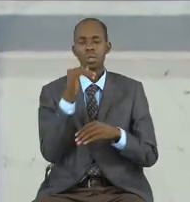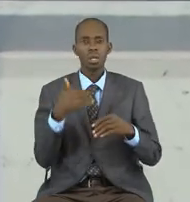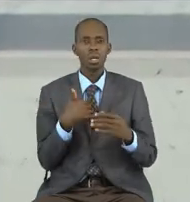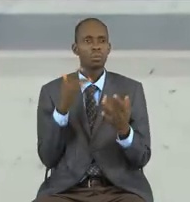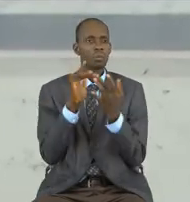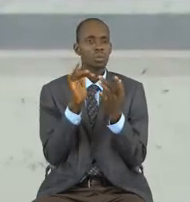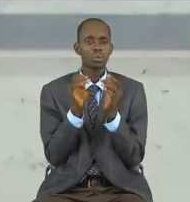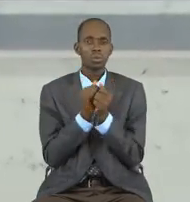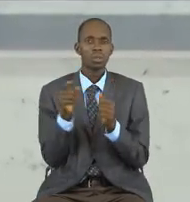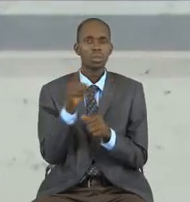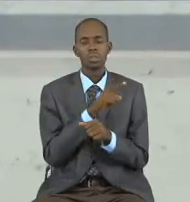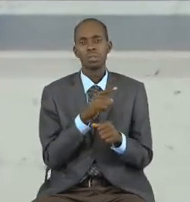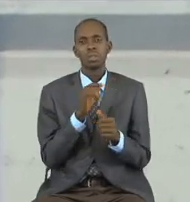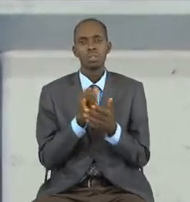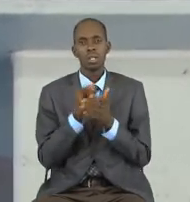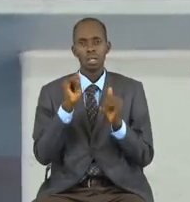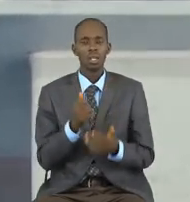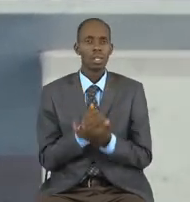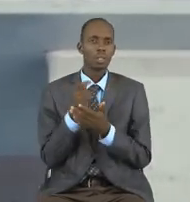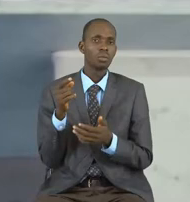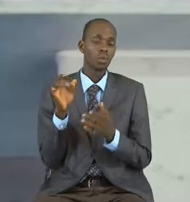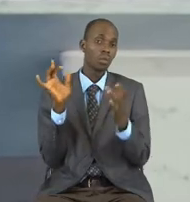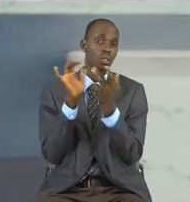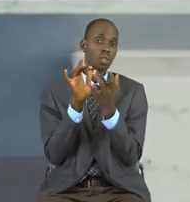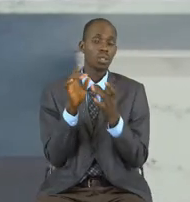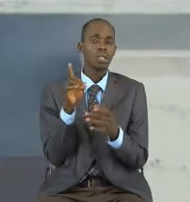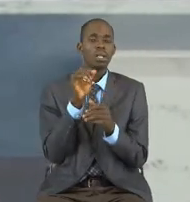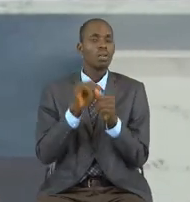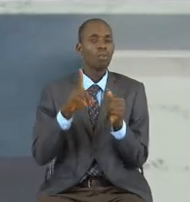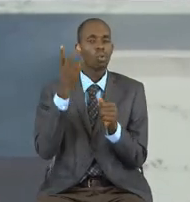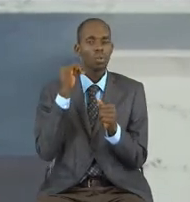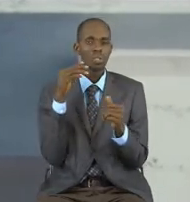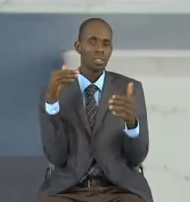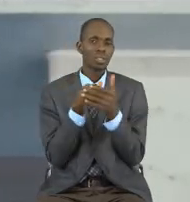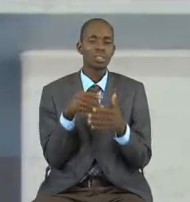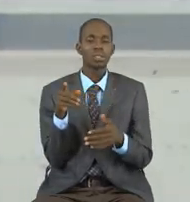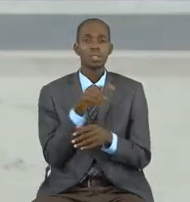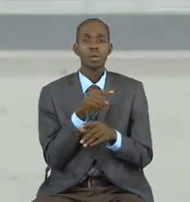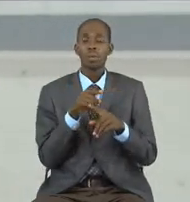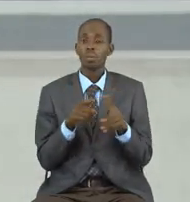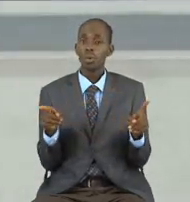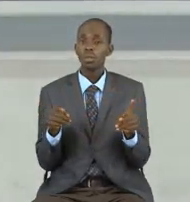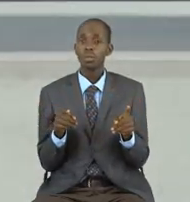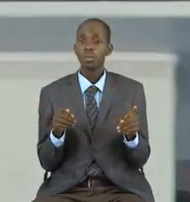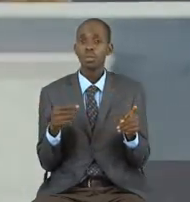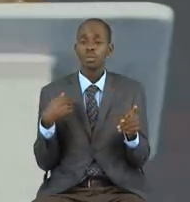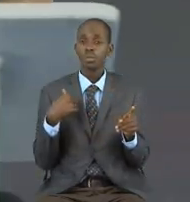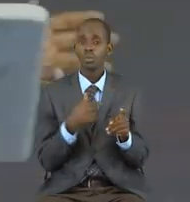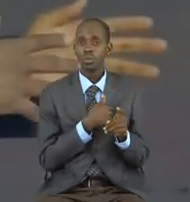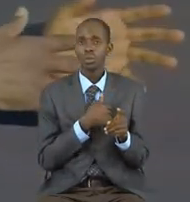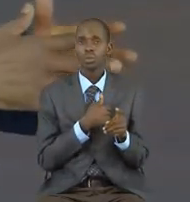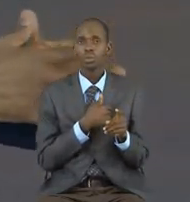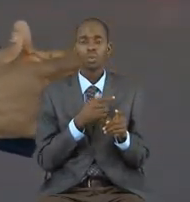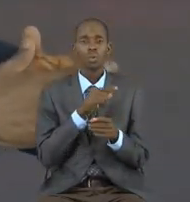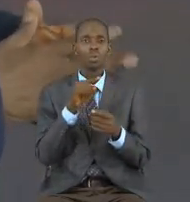that could help them, everyone was against them. But we today, all we have, when there's a challenge,